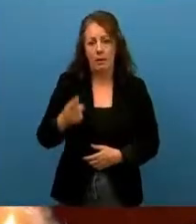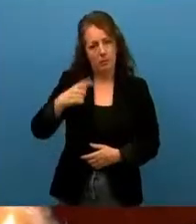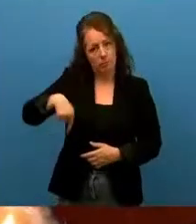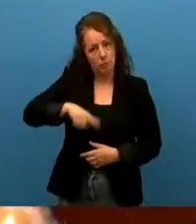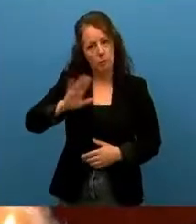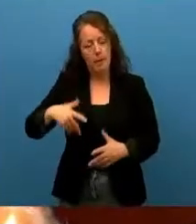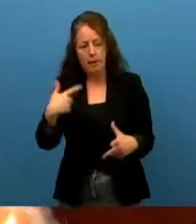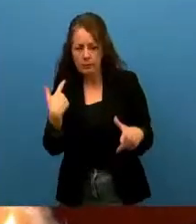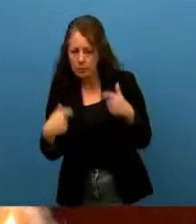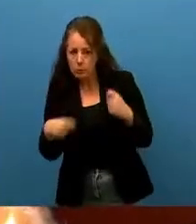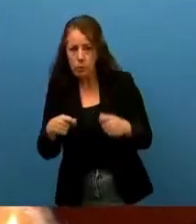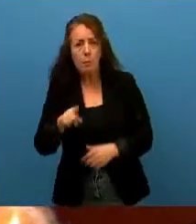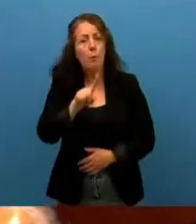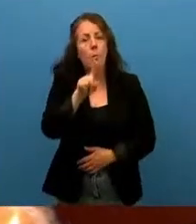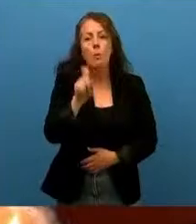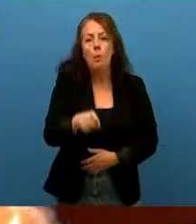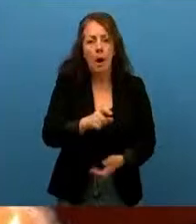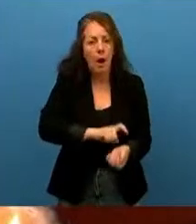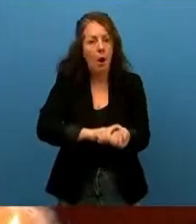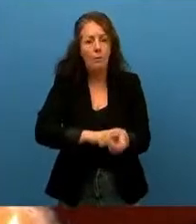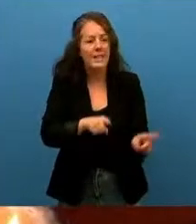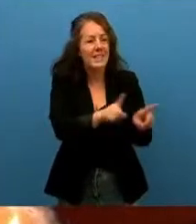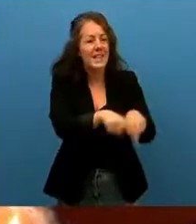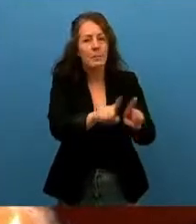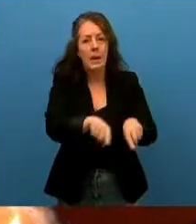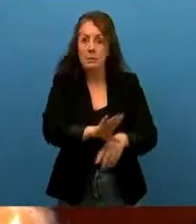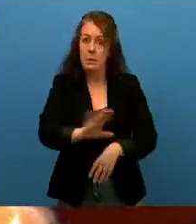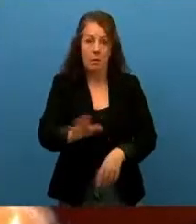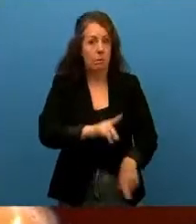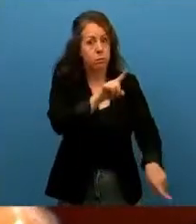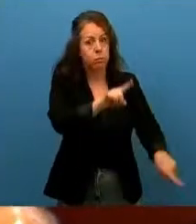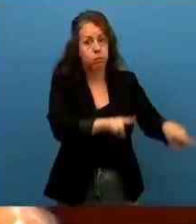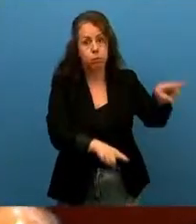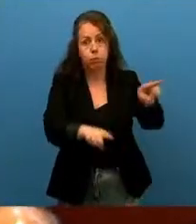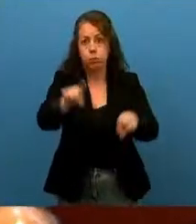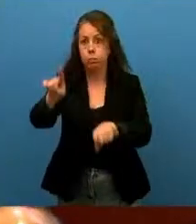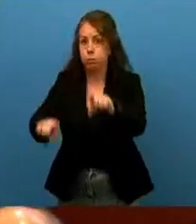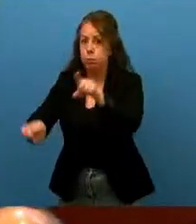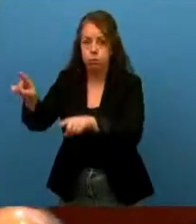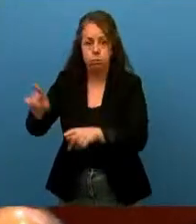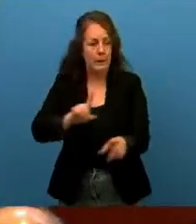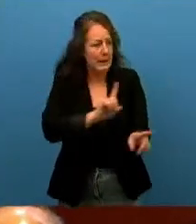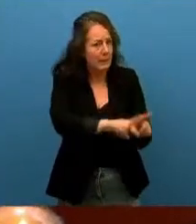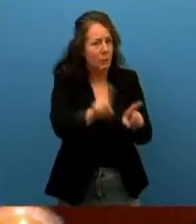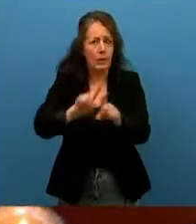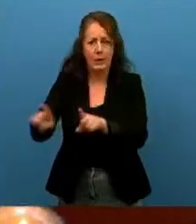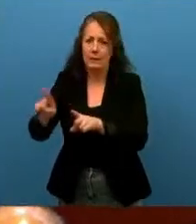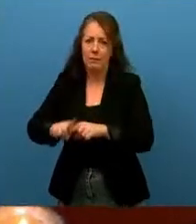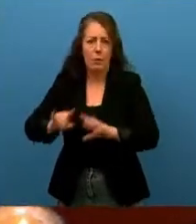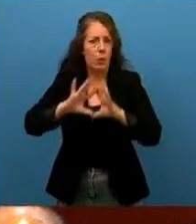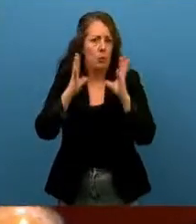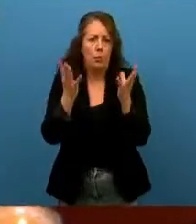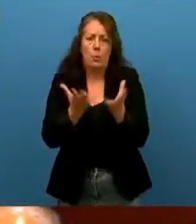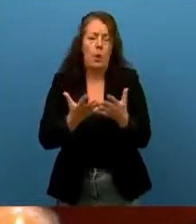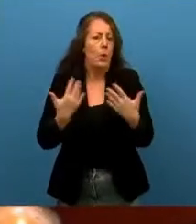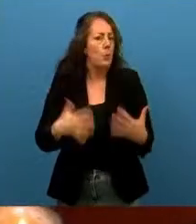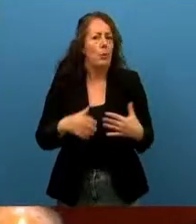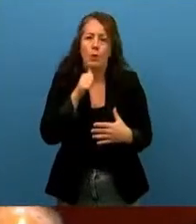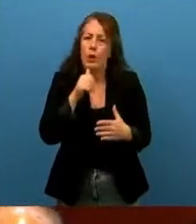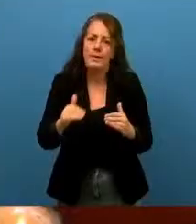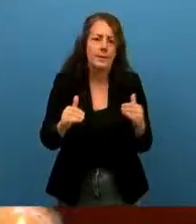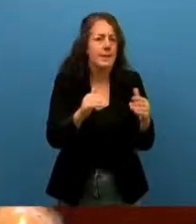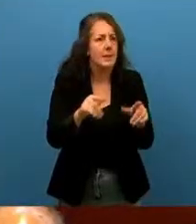peoples, representatives, and institutions internationally. To this end, accreditation should be guided in a flexible manner by